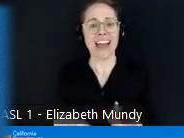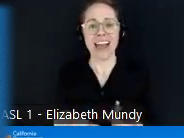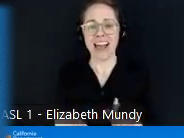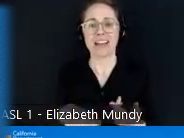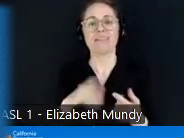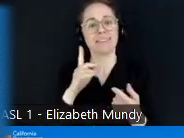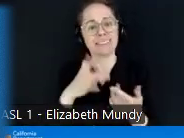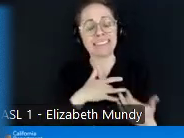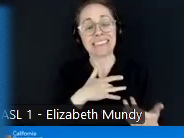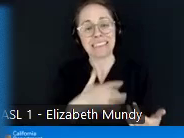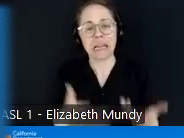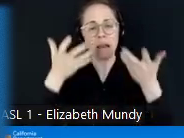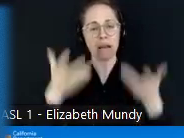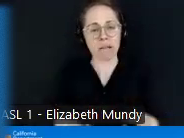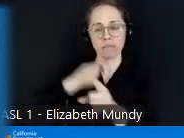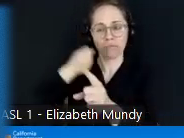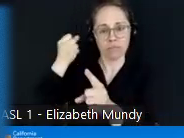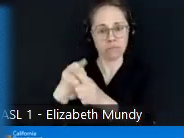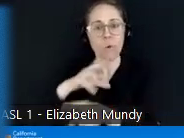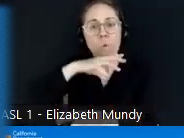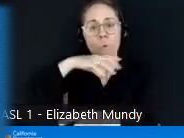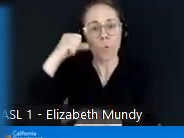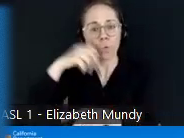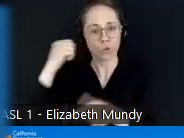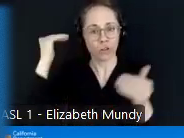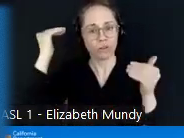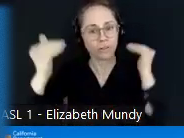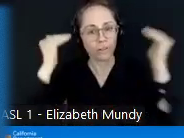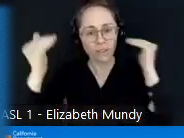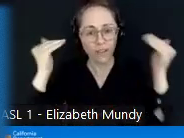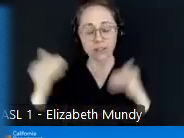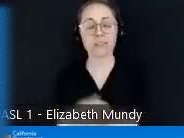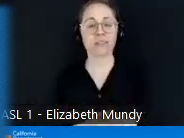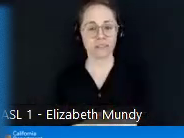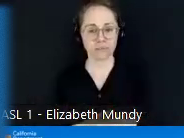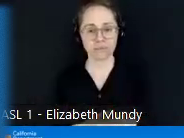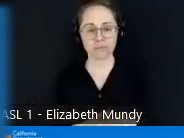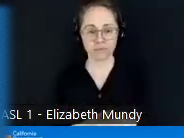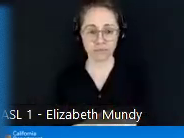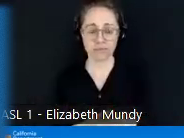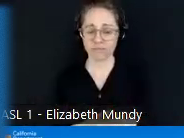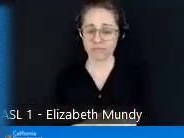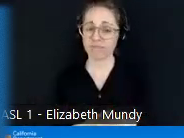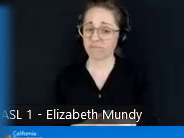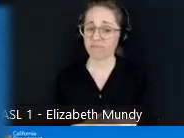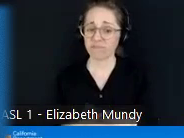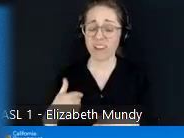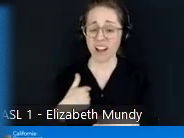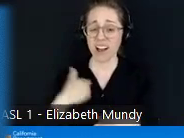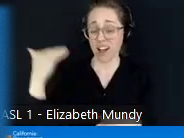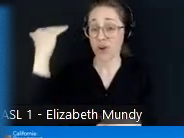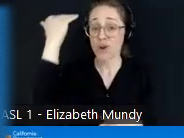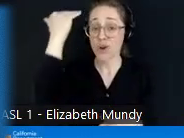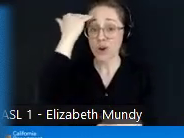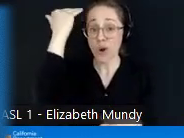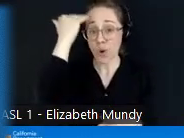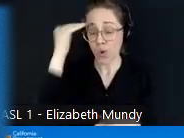older adults. And I am so inspired. I know of the Master Plan on